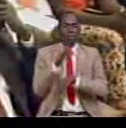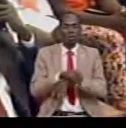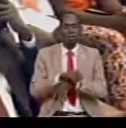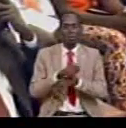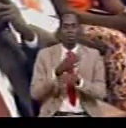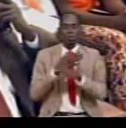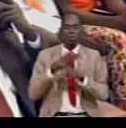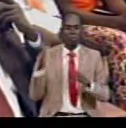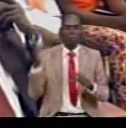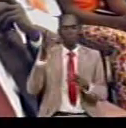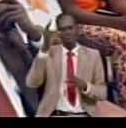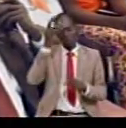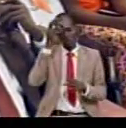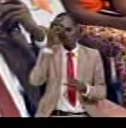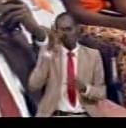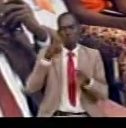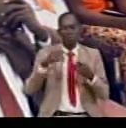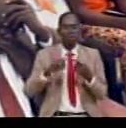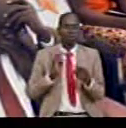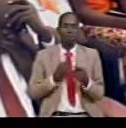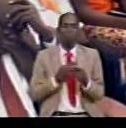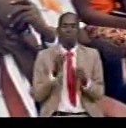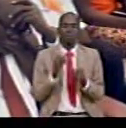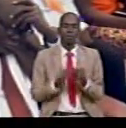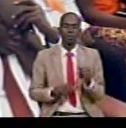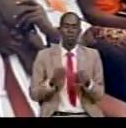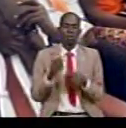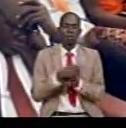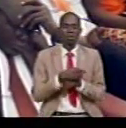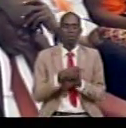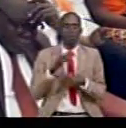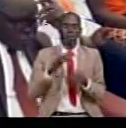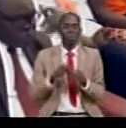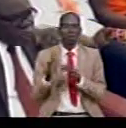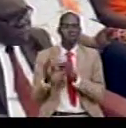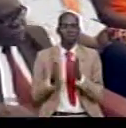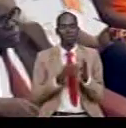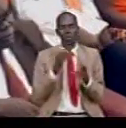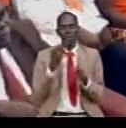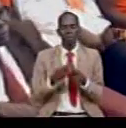name. Thank you, Father, for the answer. In Jesus' name we pray.